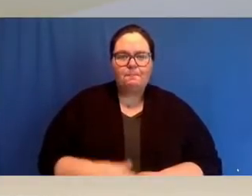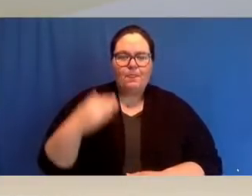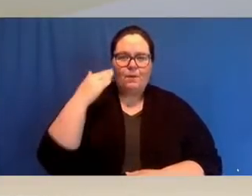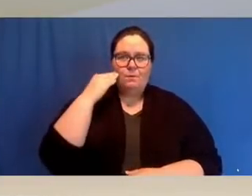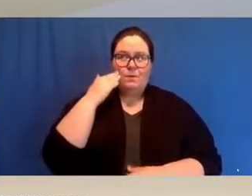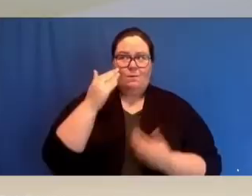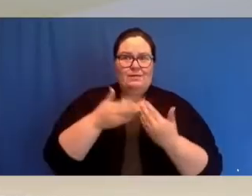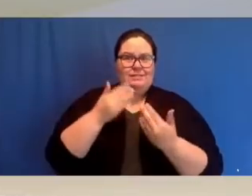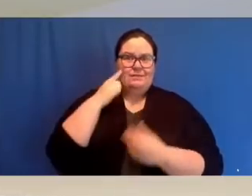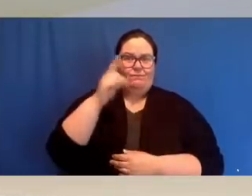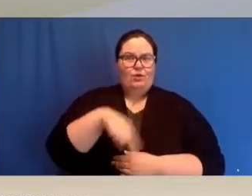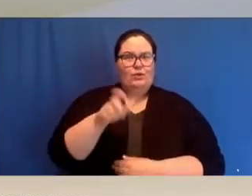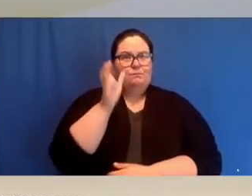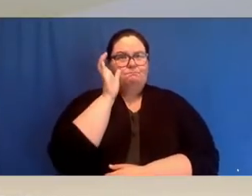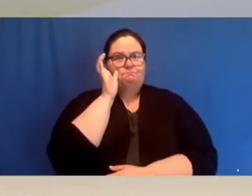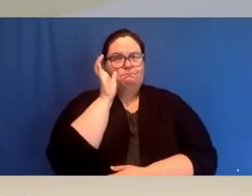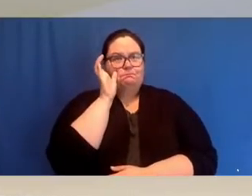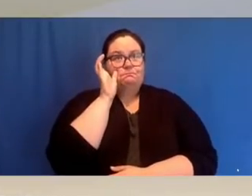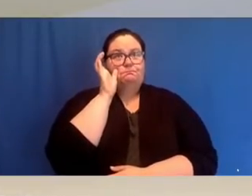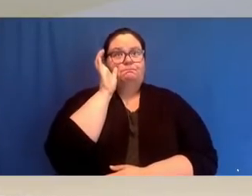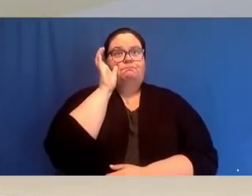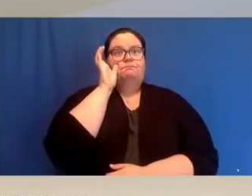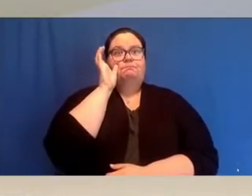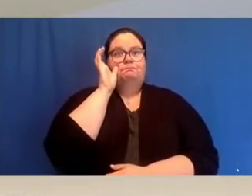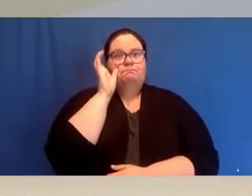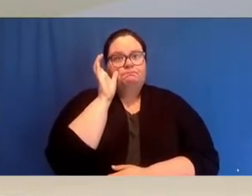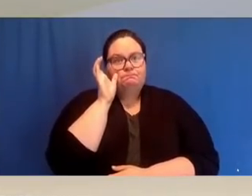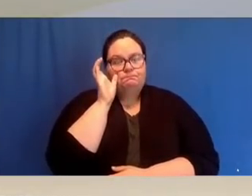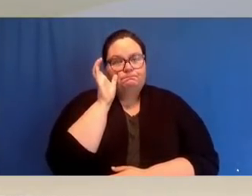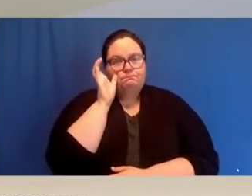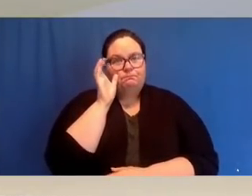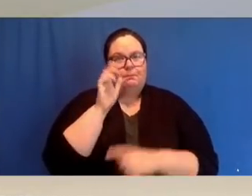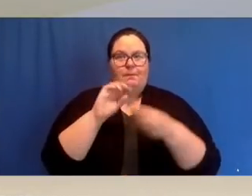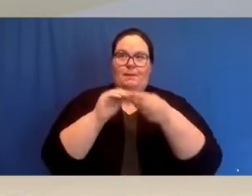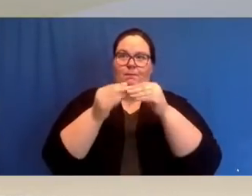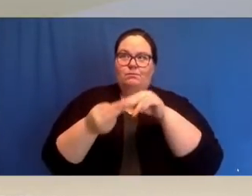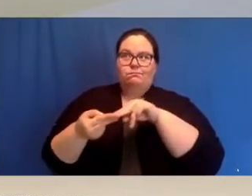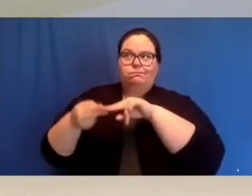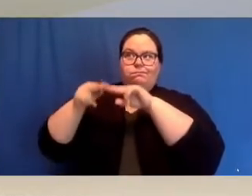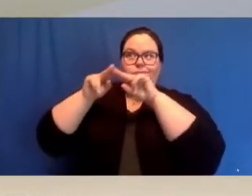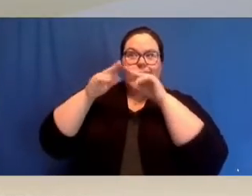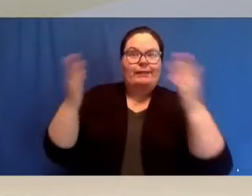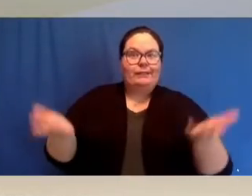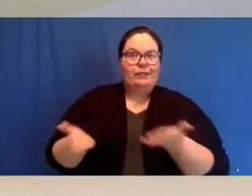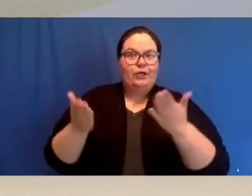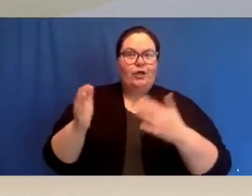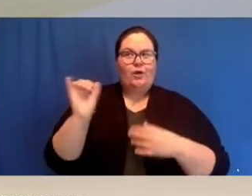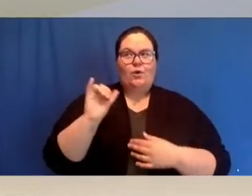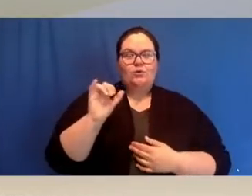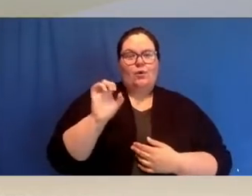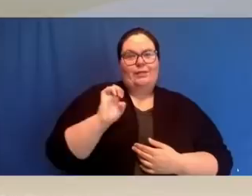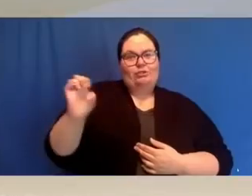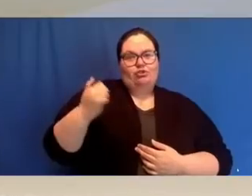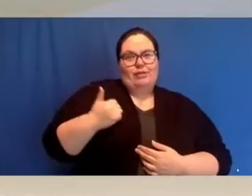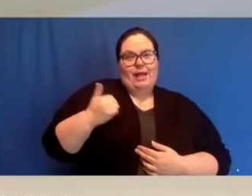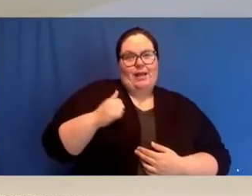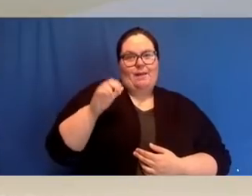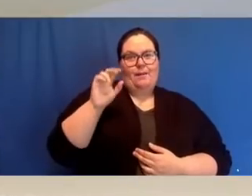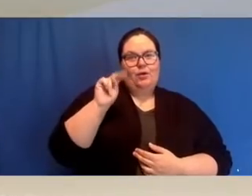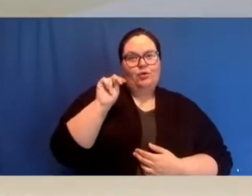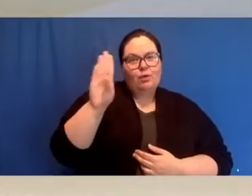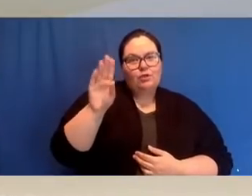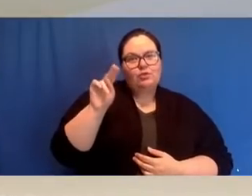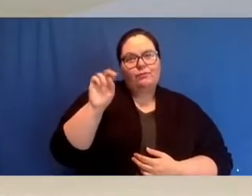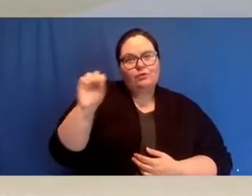for Islanders to hear some of this. But with the recent rise in cases here and in our neighboring provinces, we must